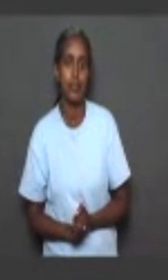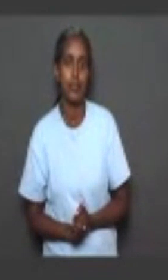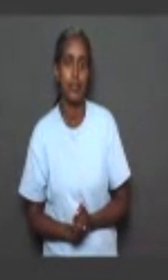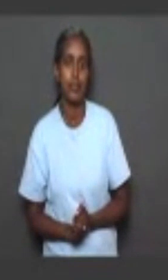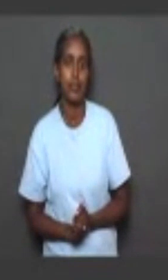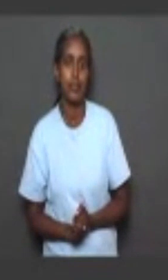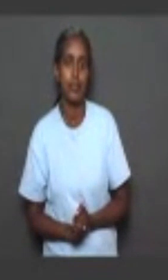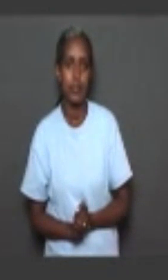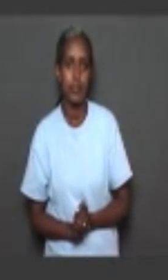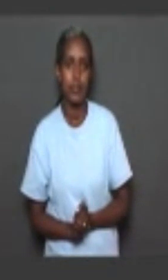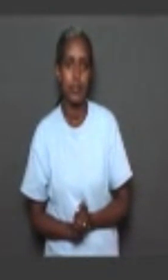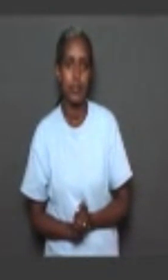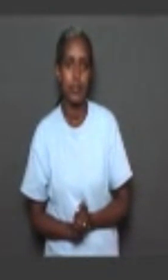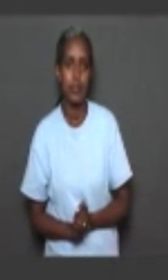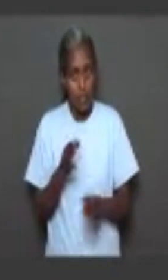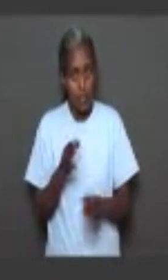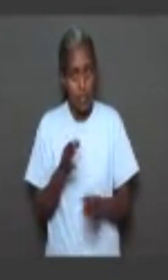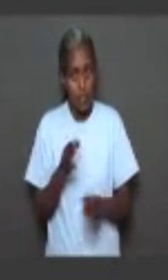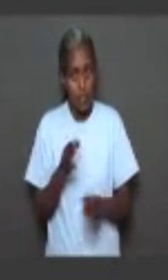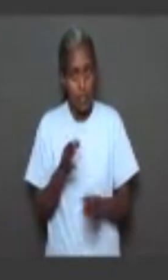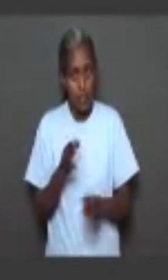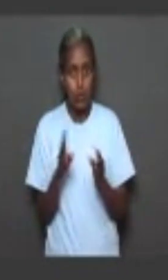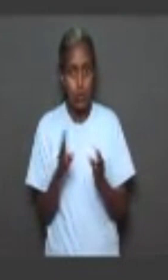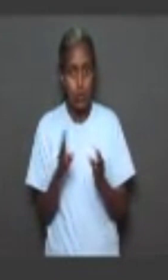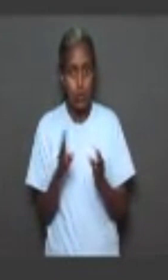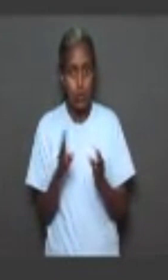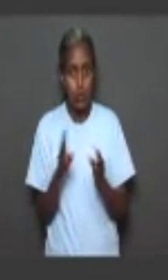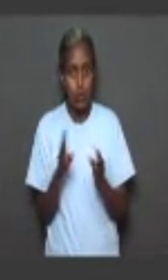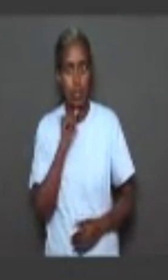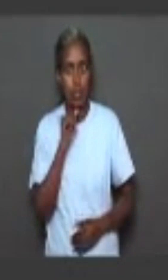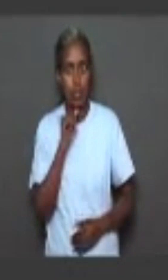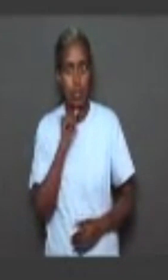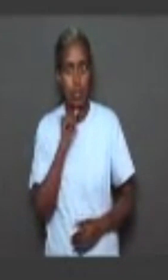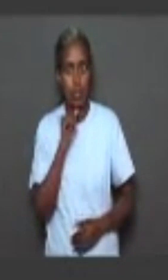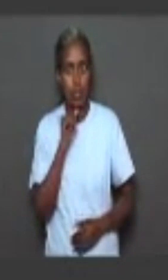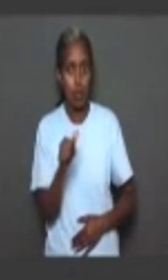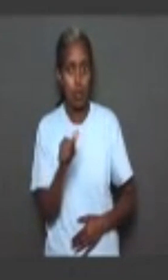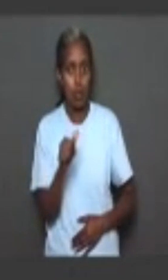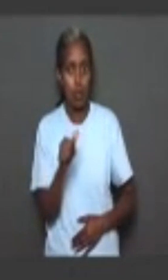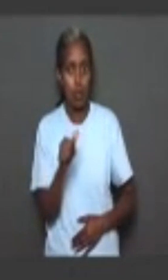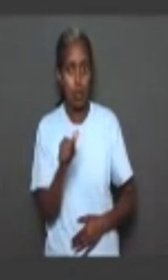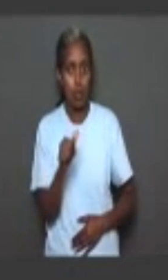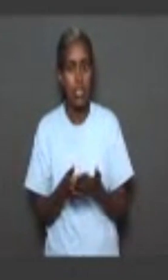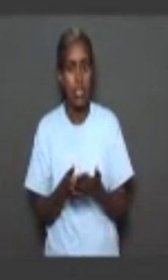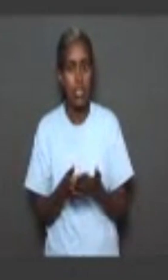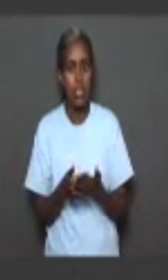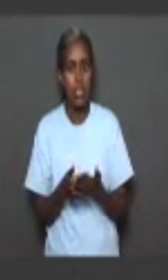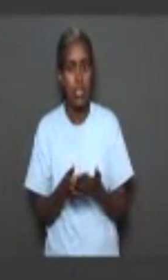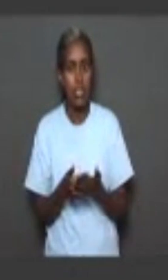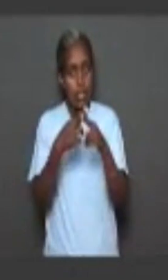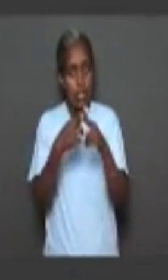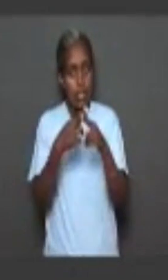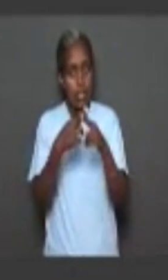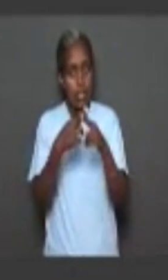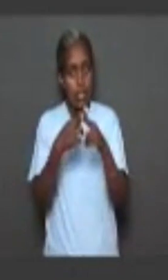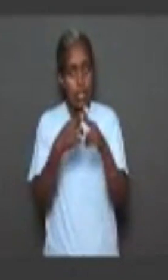If 2 sets are not equal, they can still be equivalent.